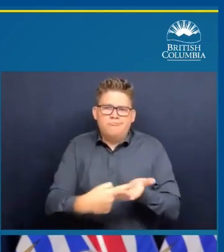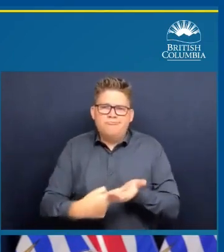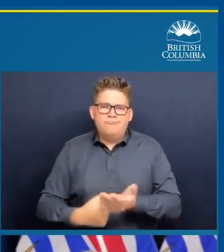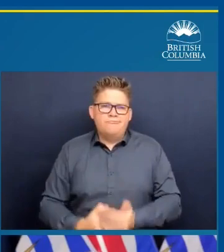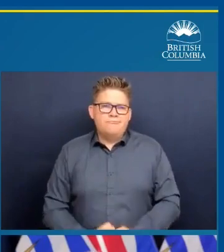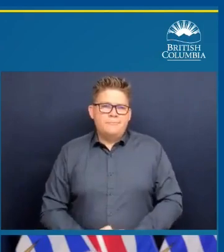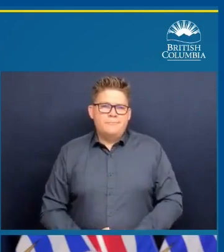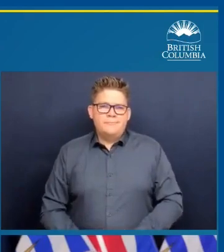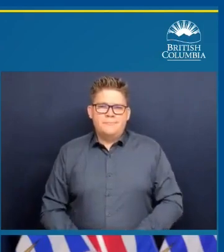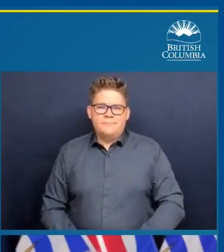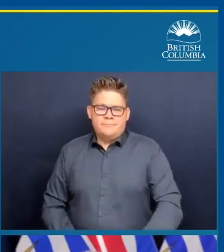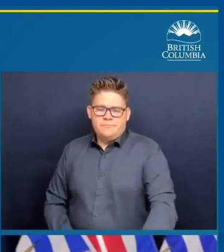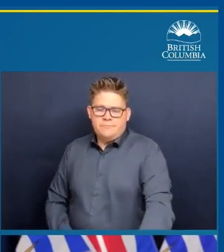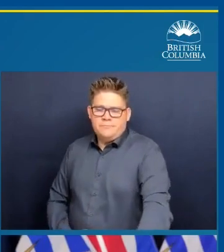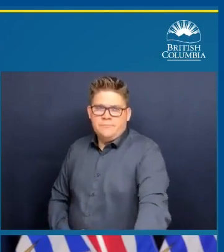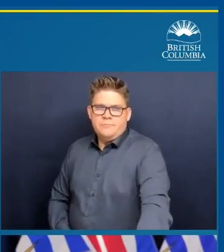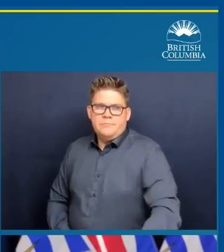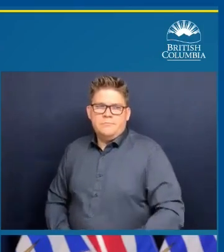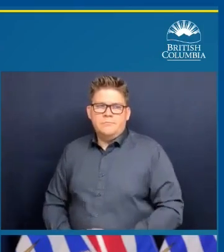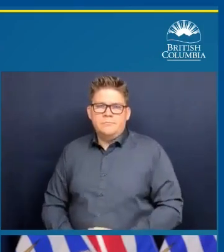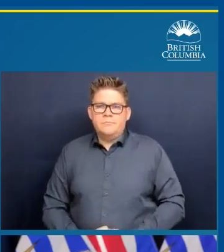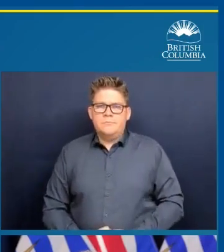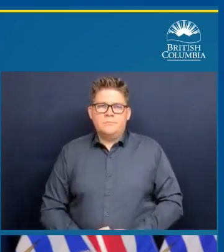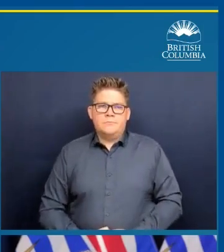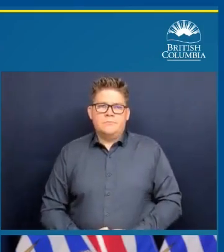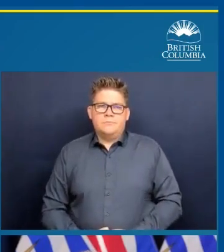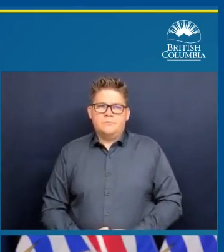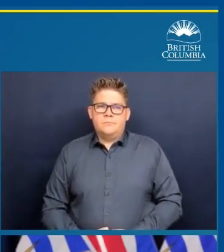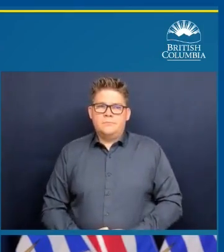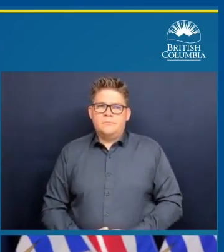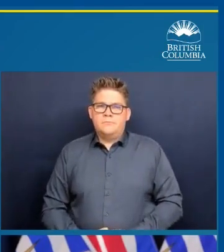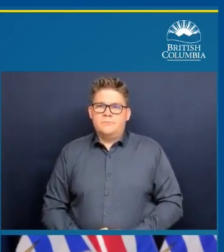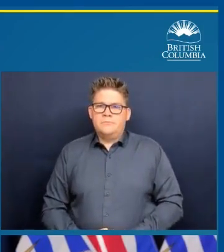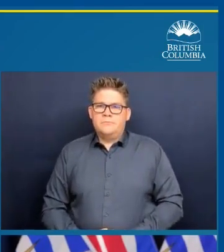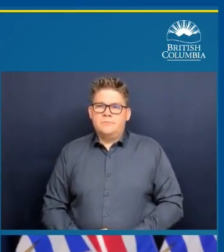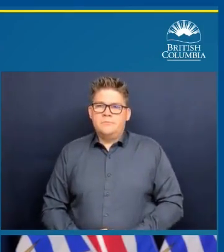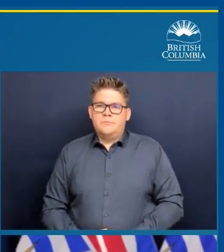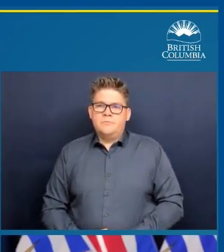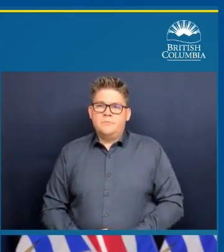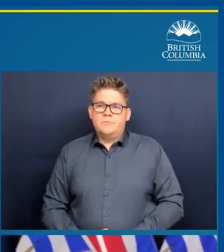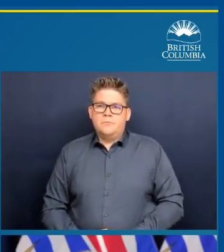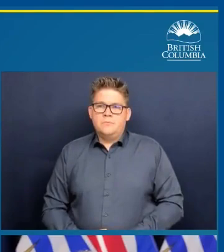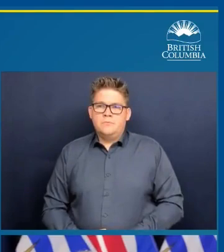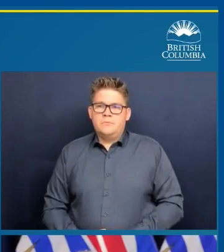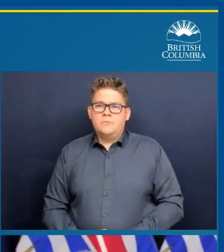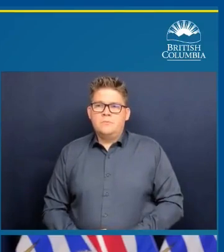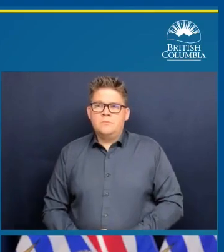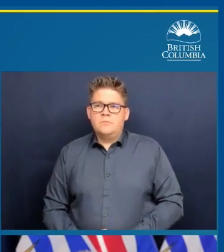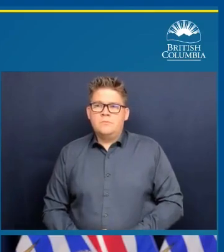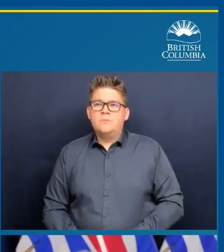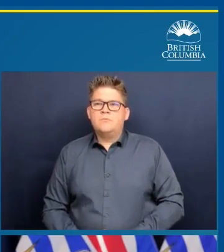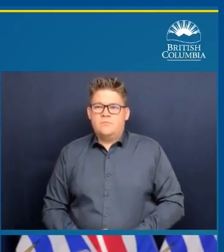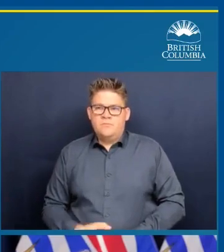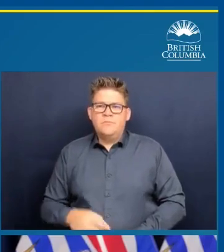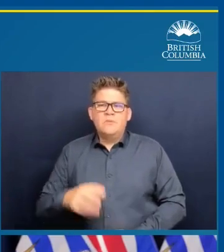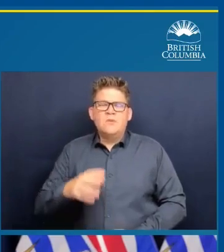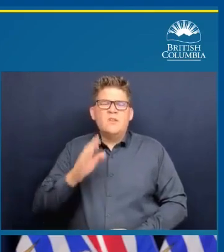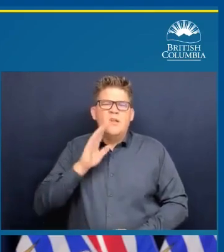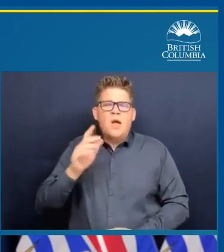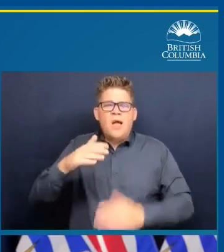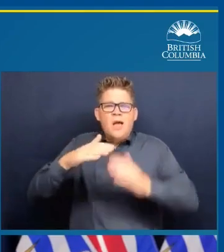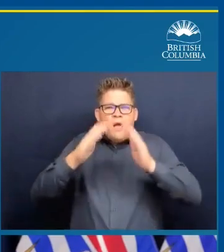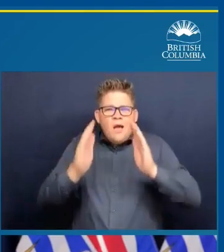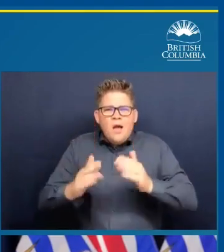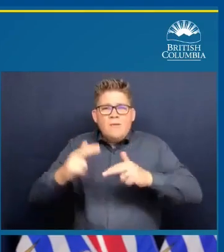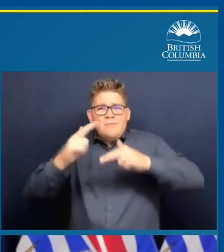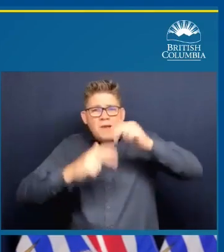been monitoring carefully is wastewater samples. And as you can see, we've seen a gradual decrease in leveling off. And it's been a